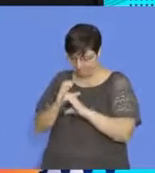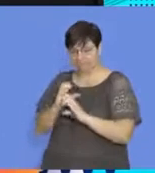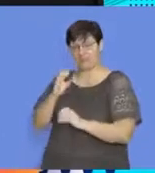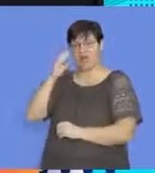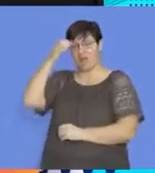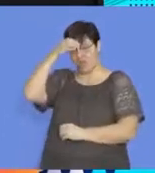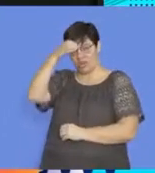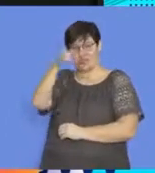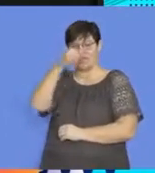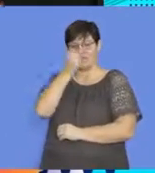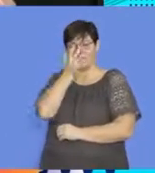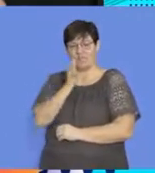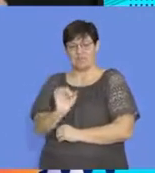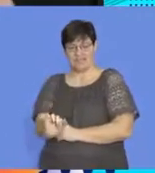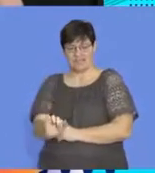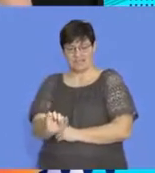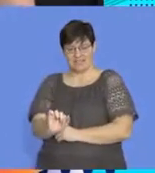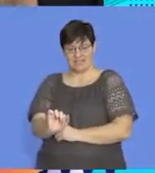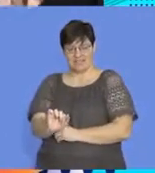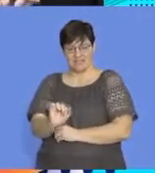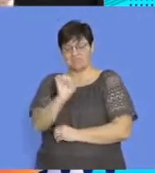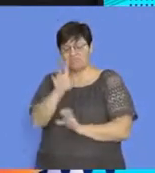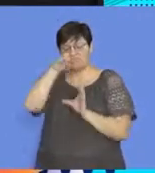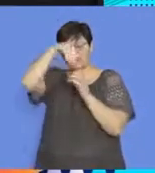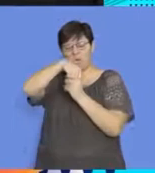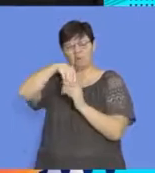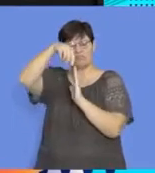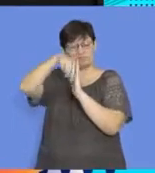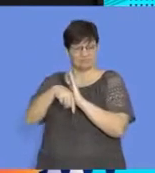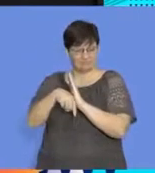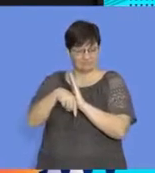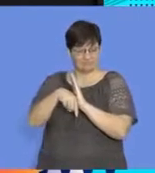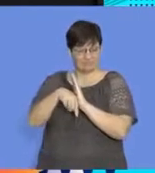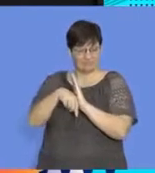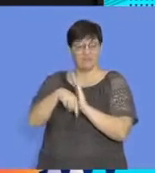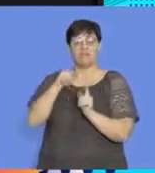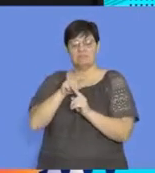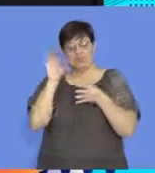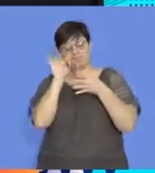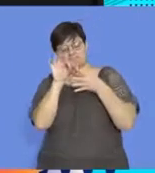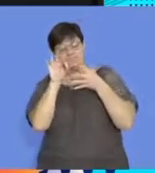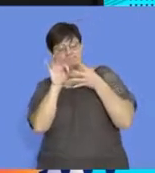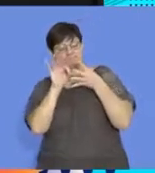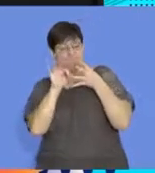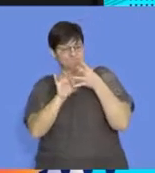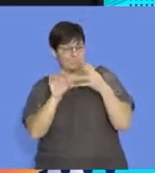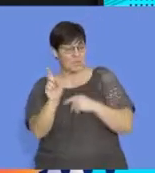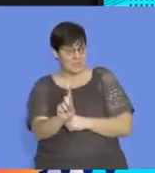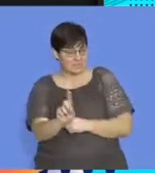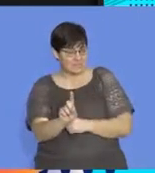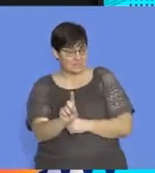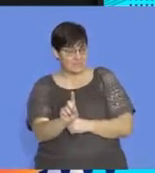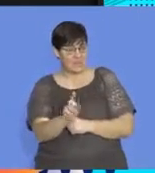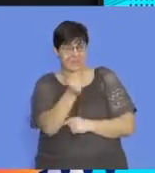the flower and what the flower entails when it comes to, right, specifically producing